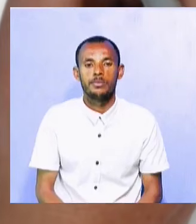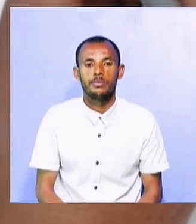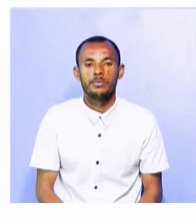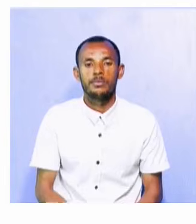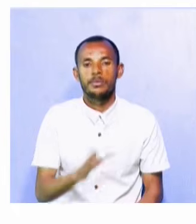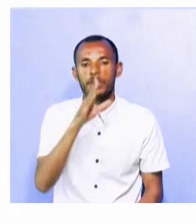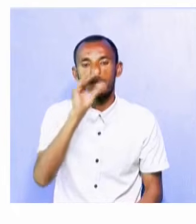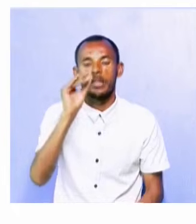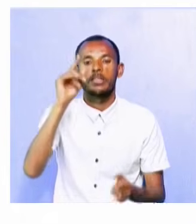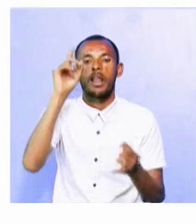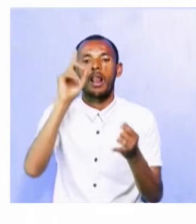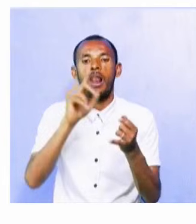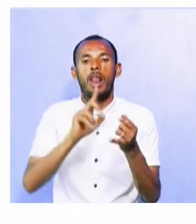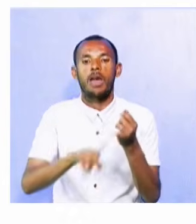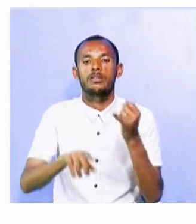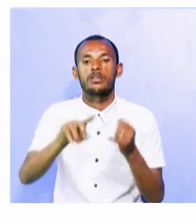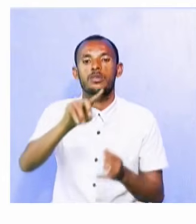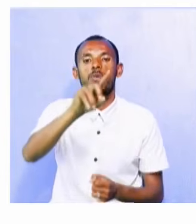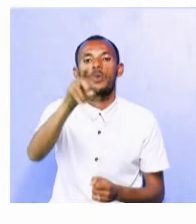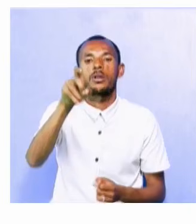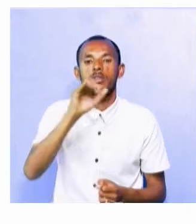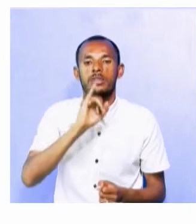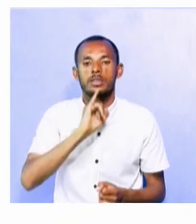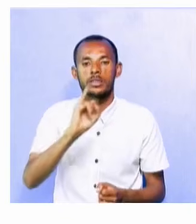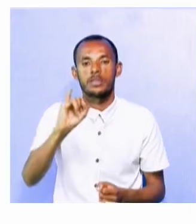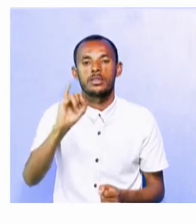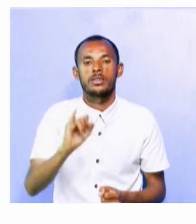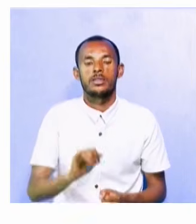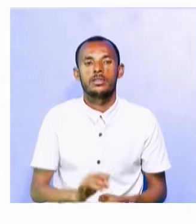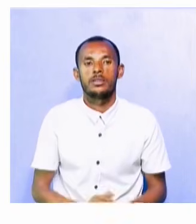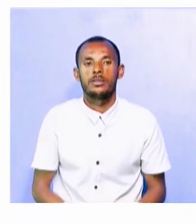And the last question is,